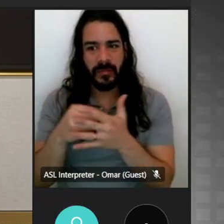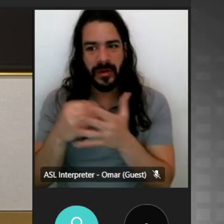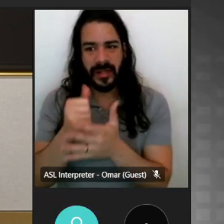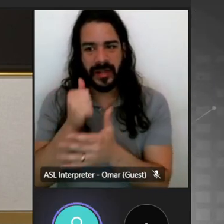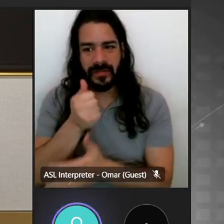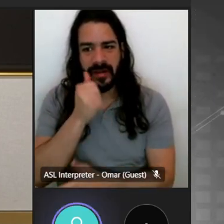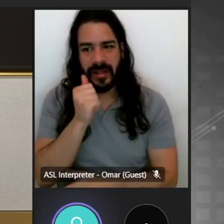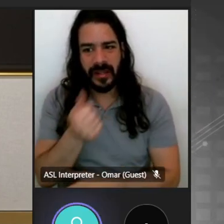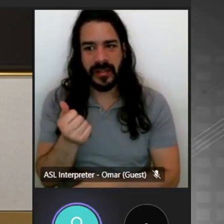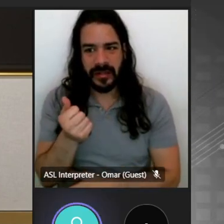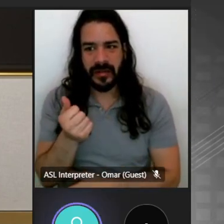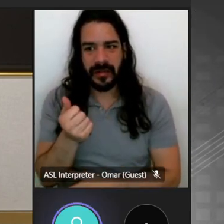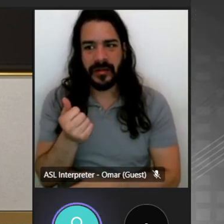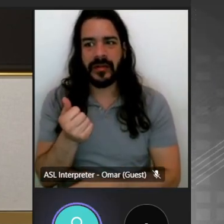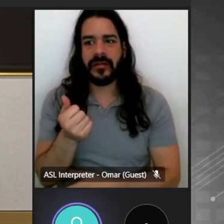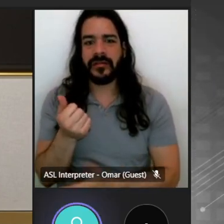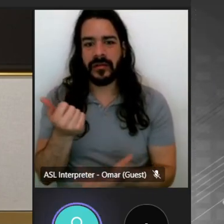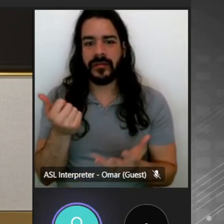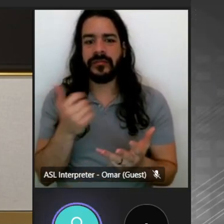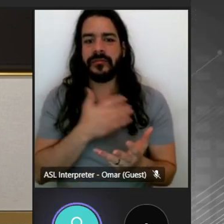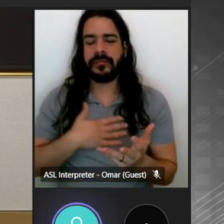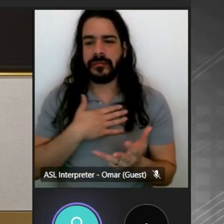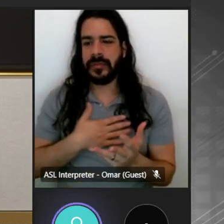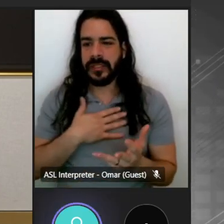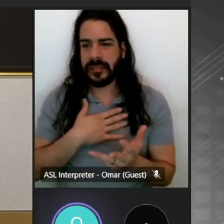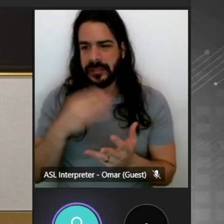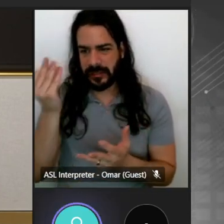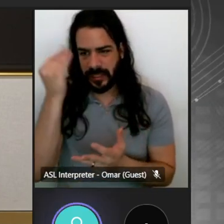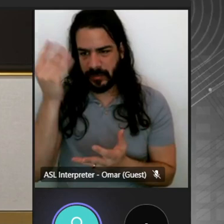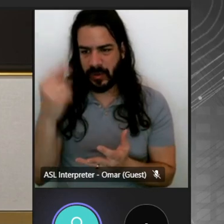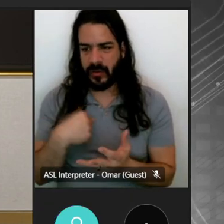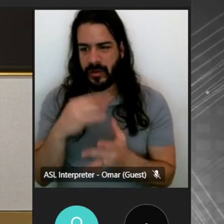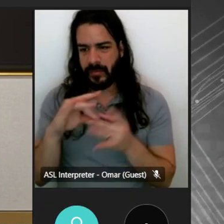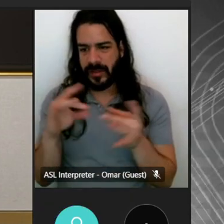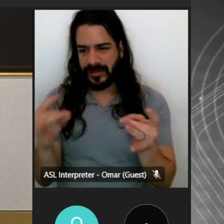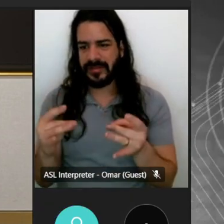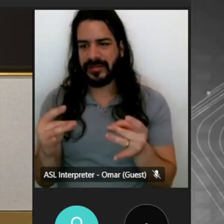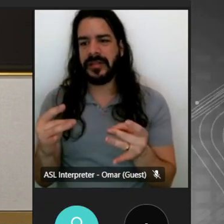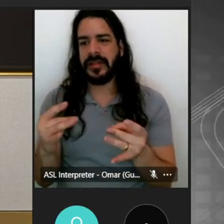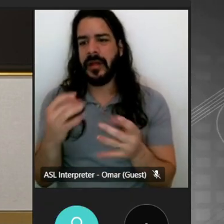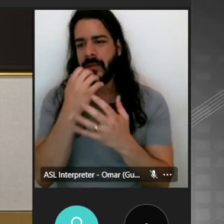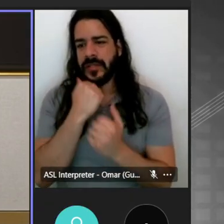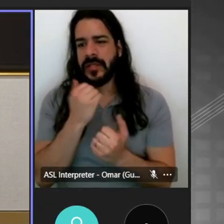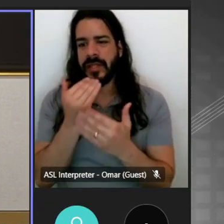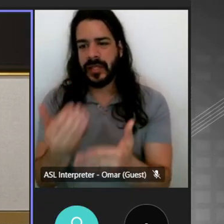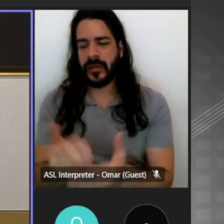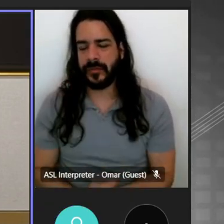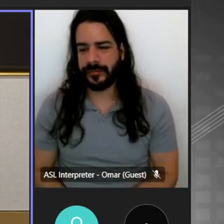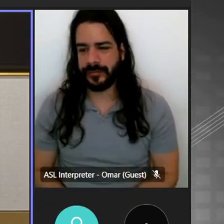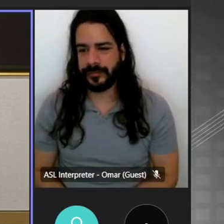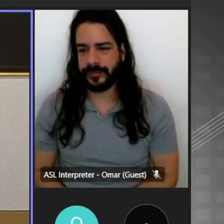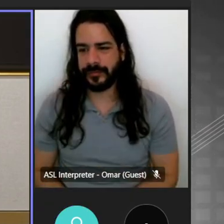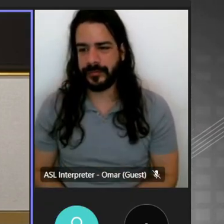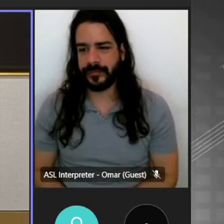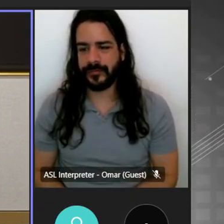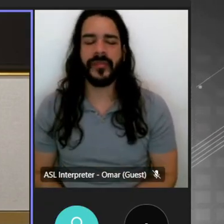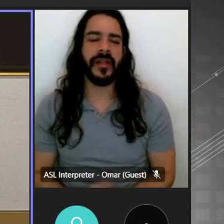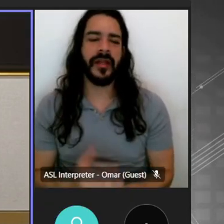we're spending each day. And so if you all could seriously consider what I've just mentioned, I'd really appreciate it. Thank